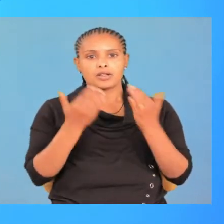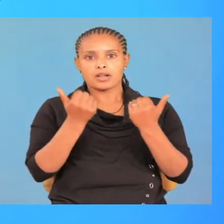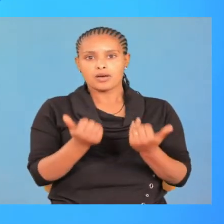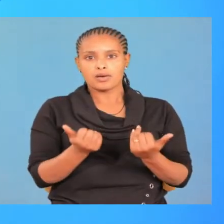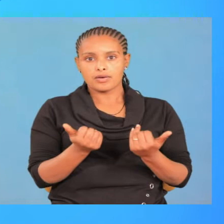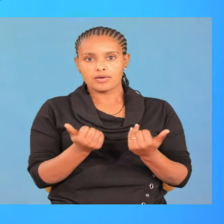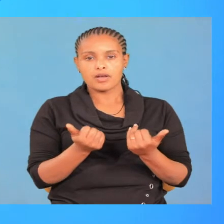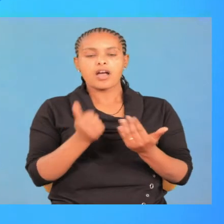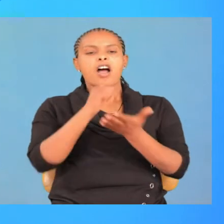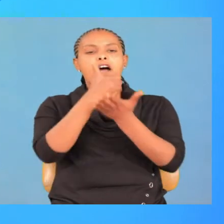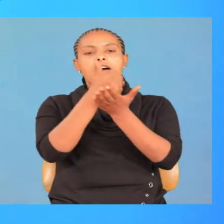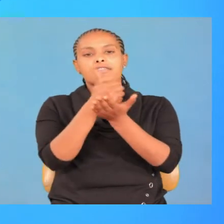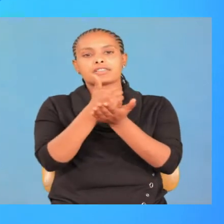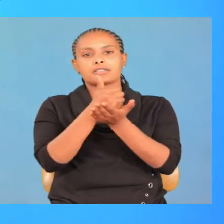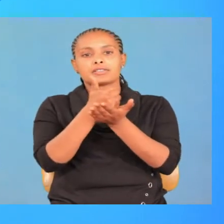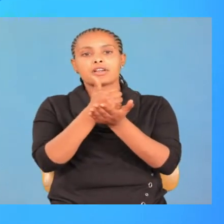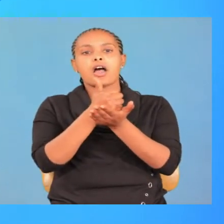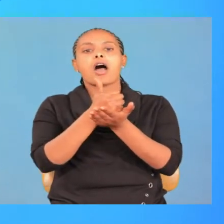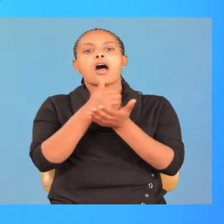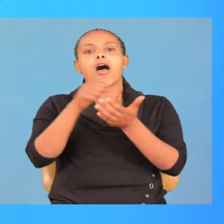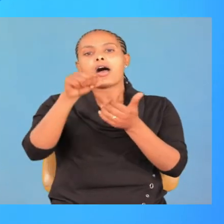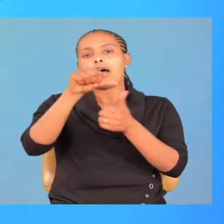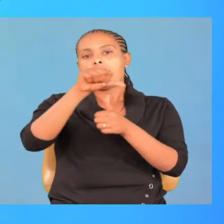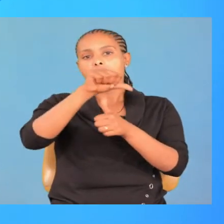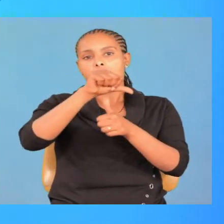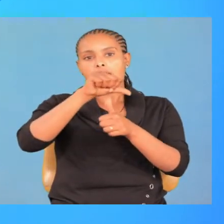Now, average atomic